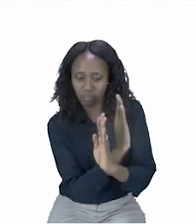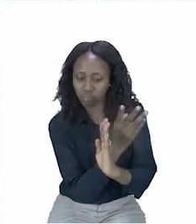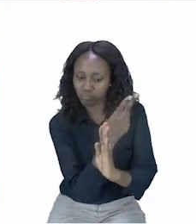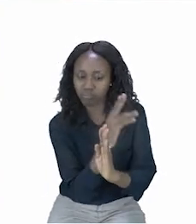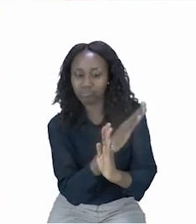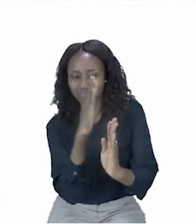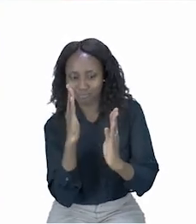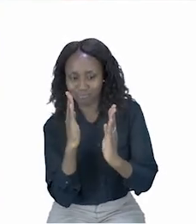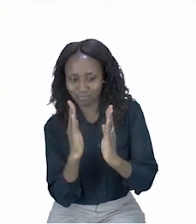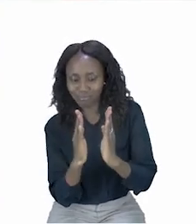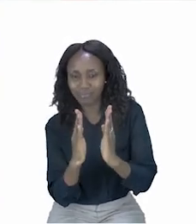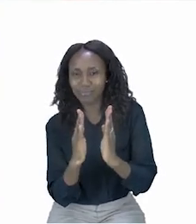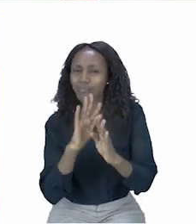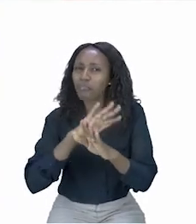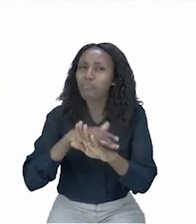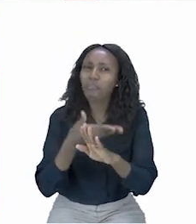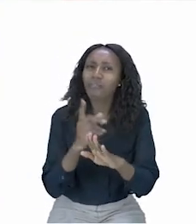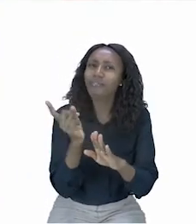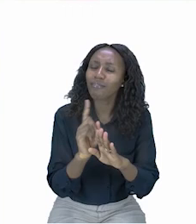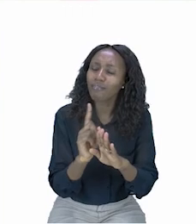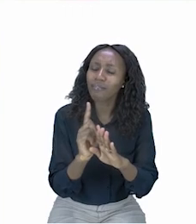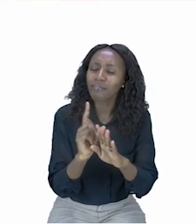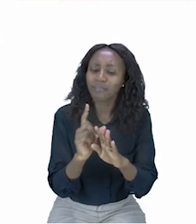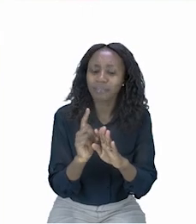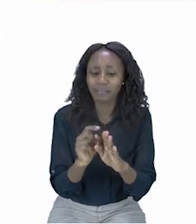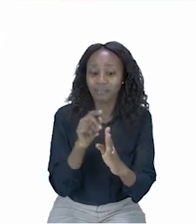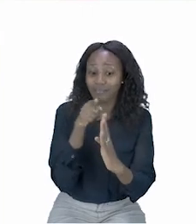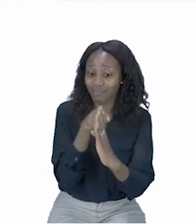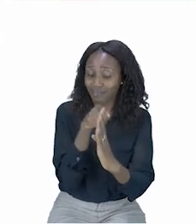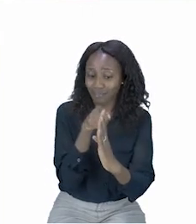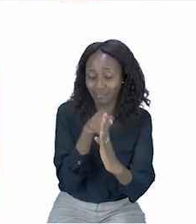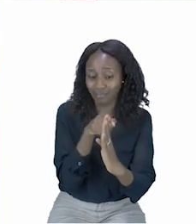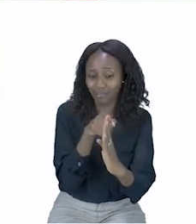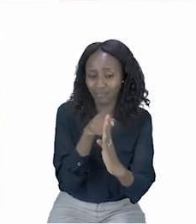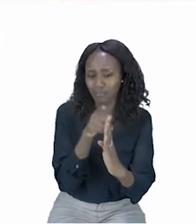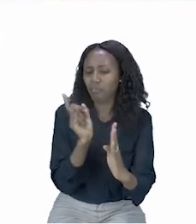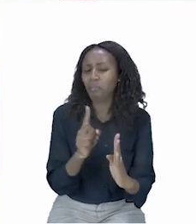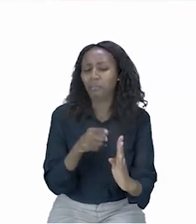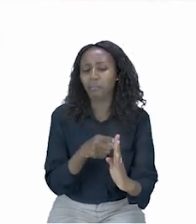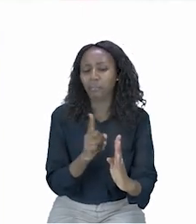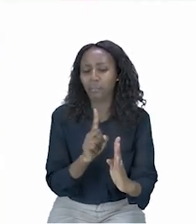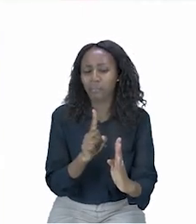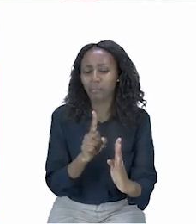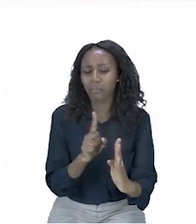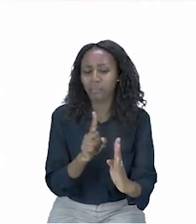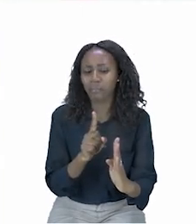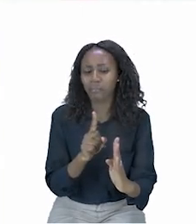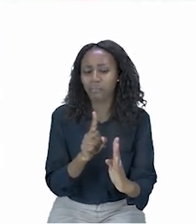behind. So let's take a look at the numbers here. If I said, what is the number